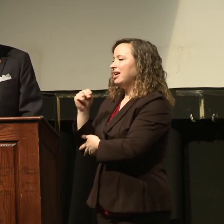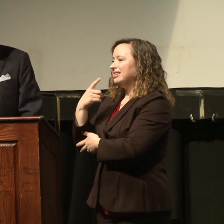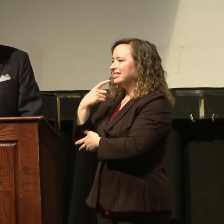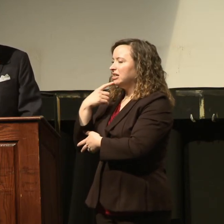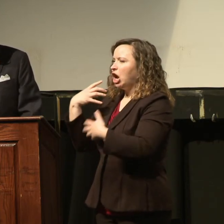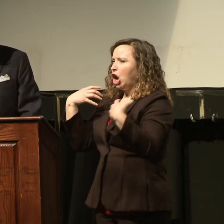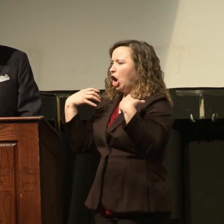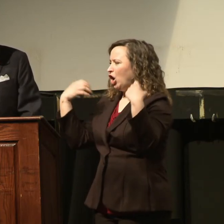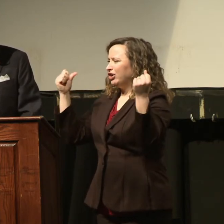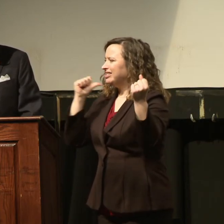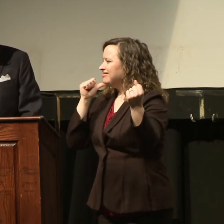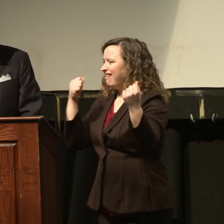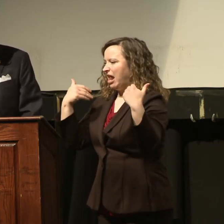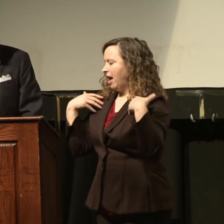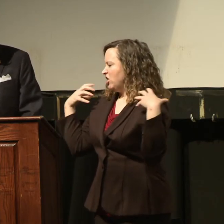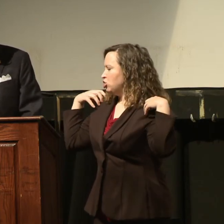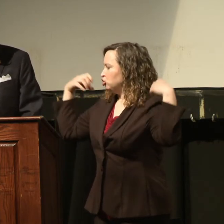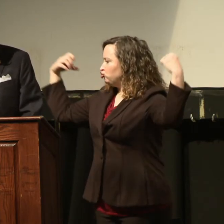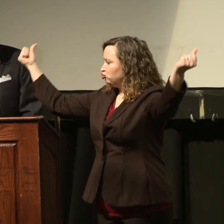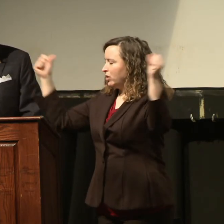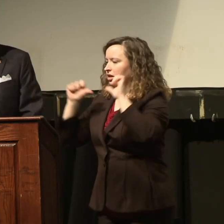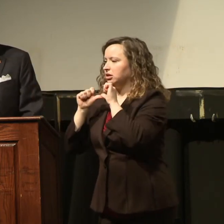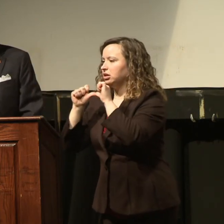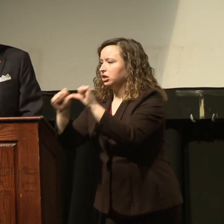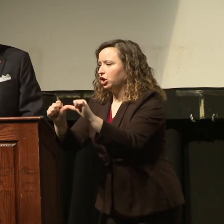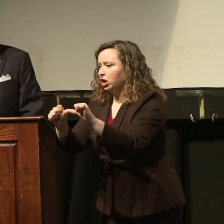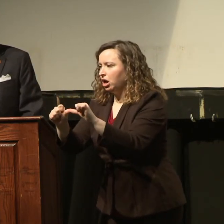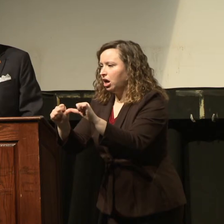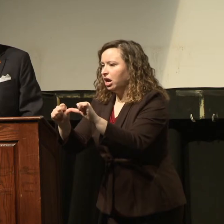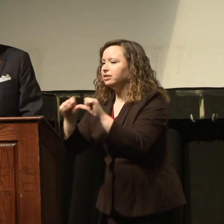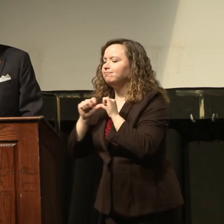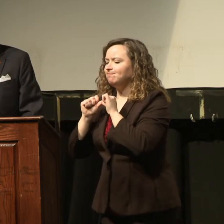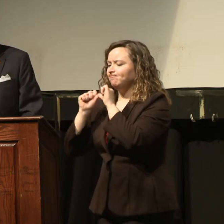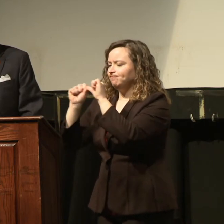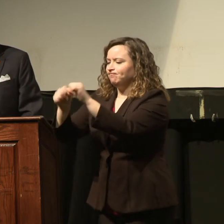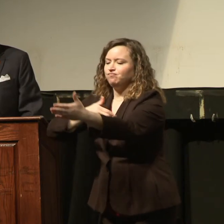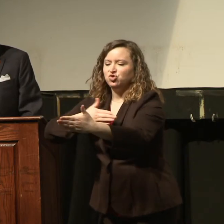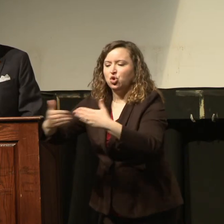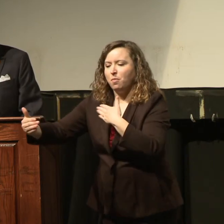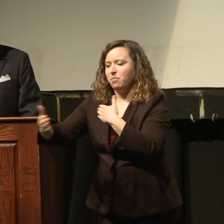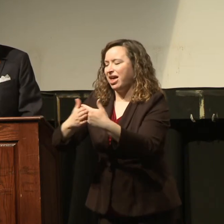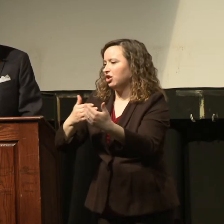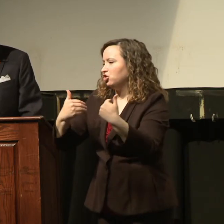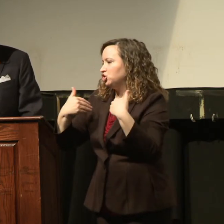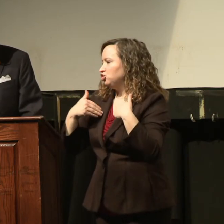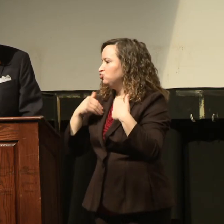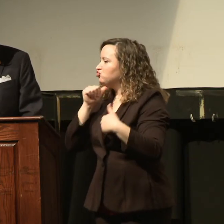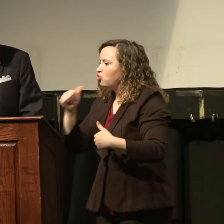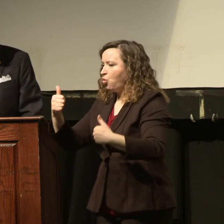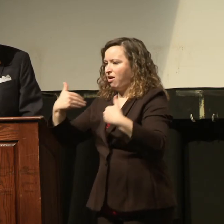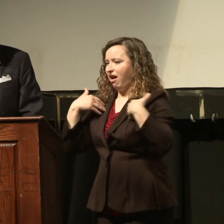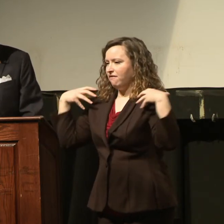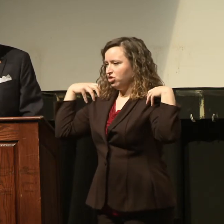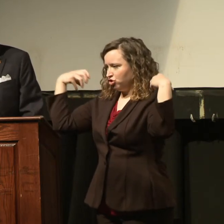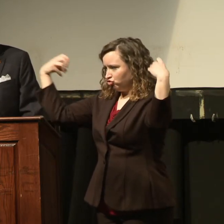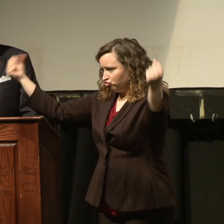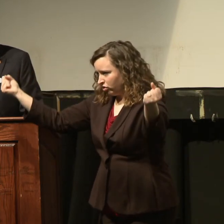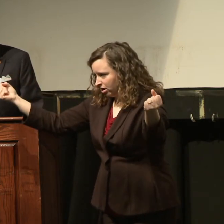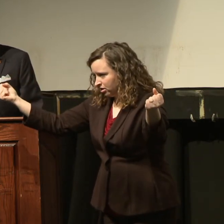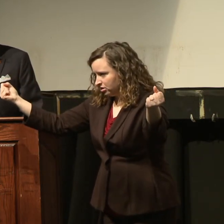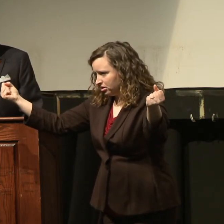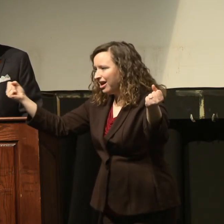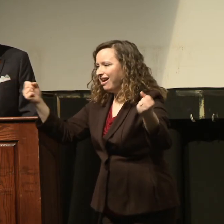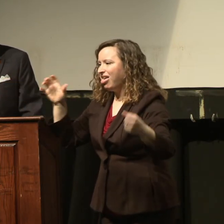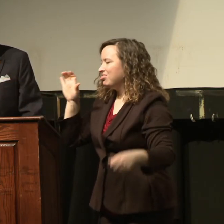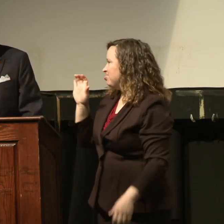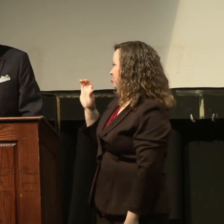strength to go on. It's going on when you don't have the strength." Indeed, that's what we've seen